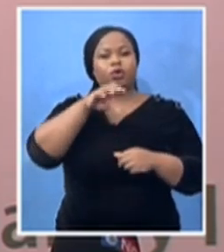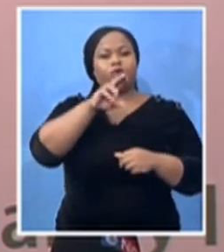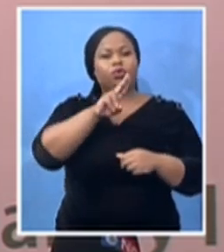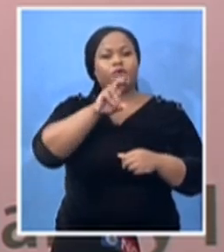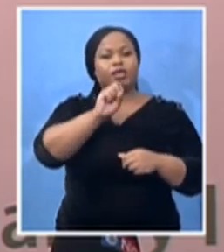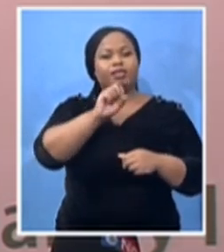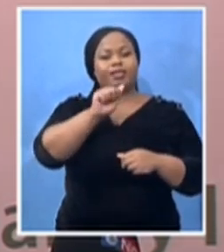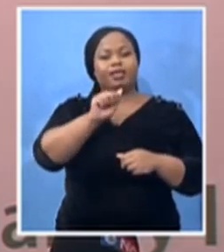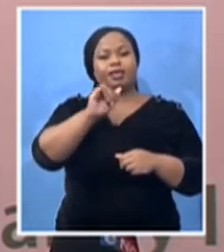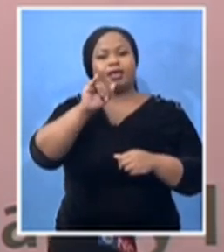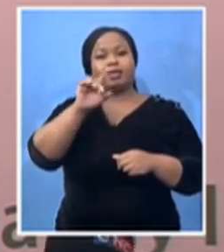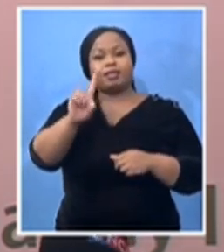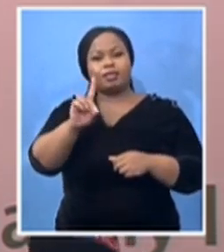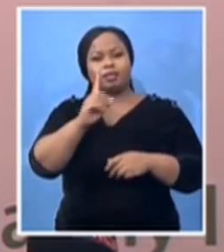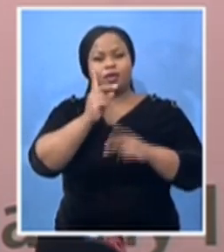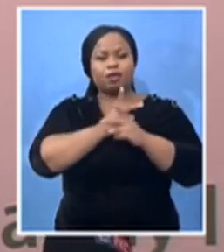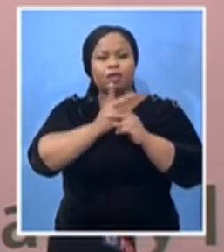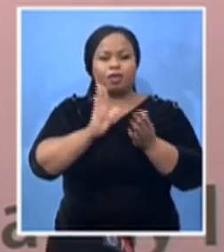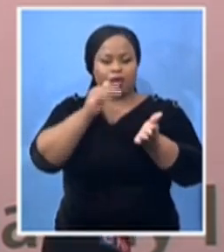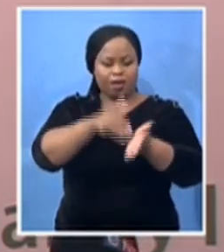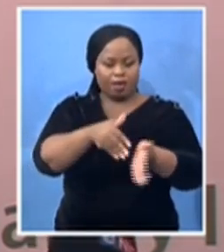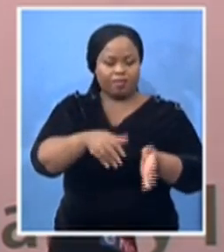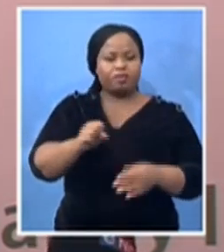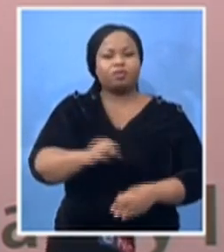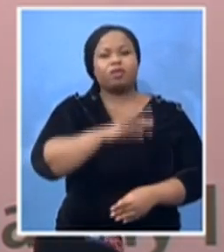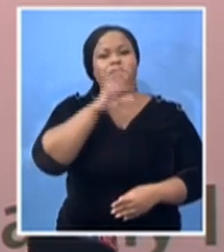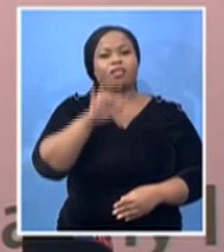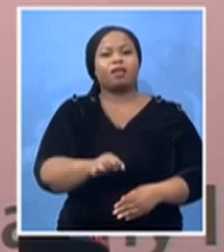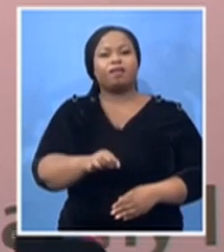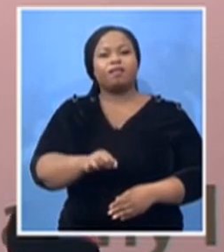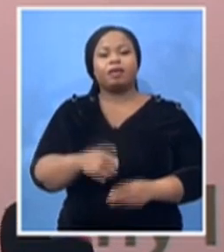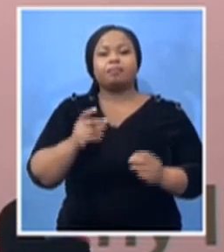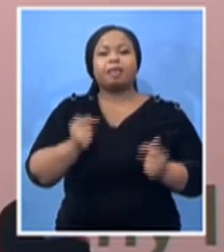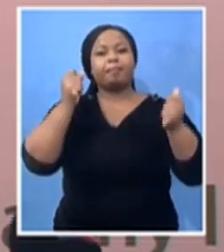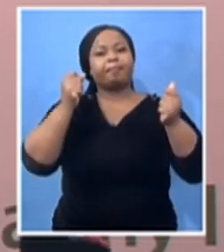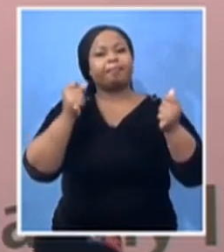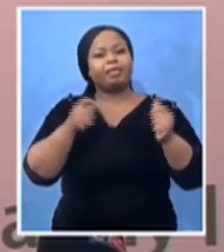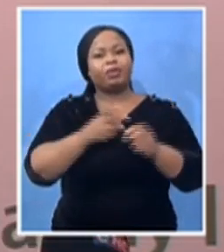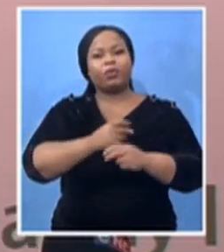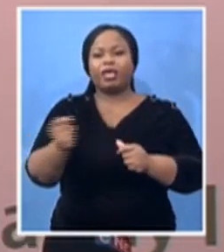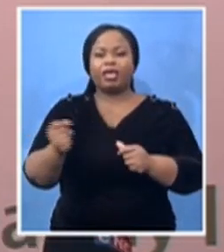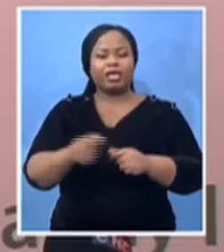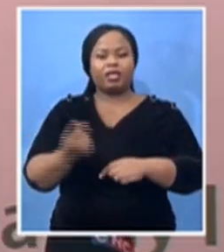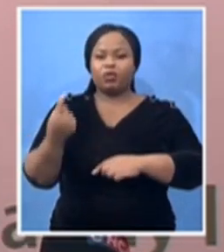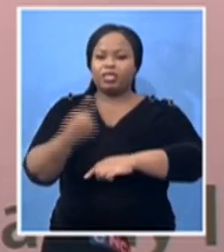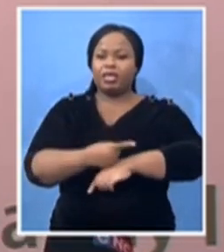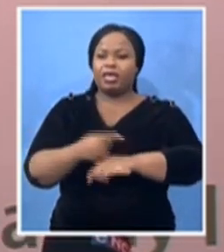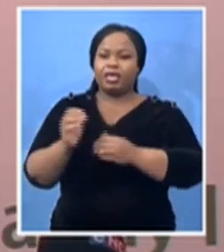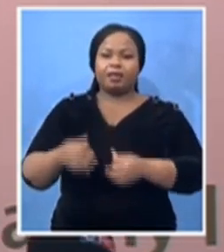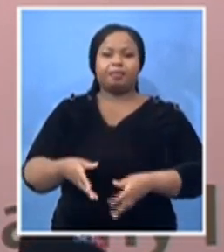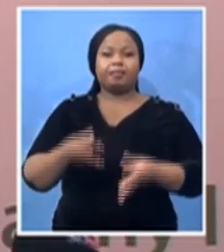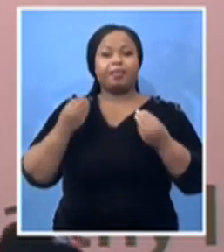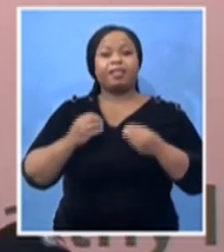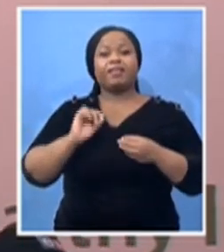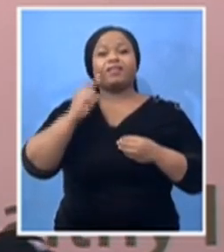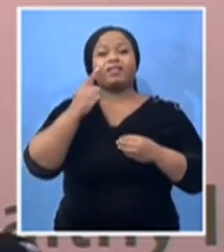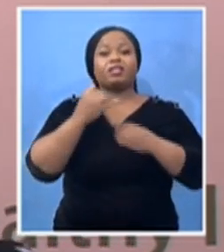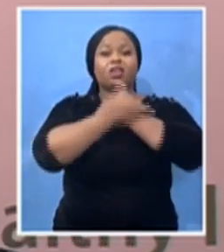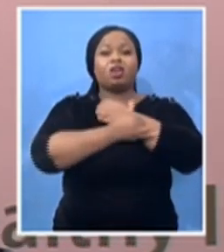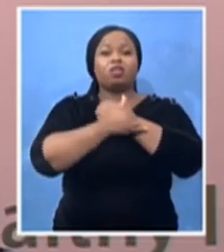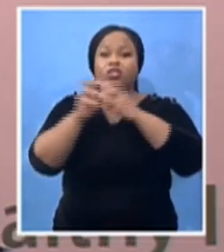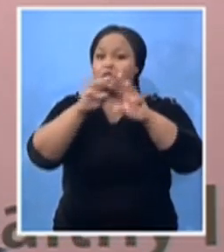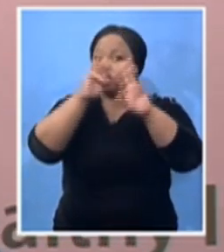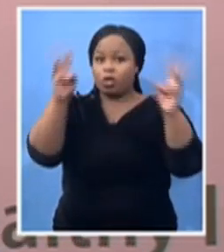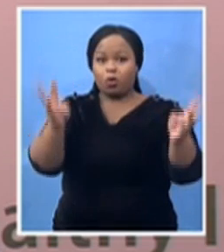Africa in a matter of days. The first country in the world to receive them. and the only